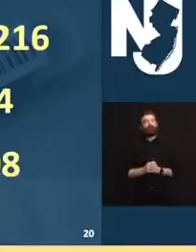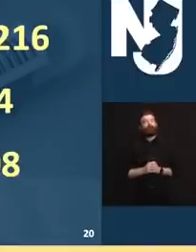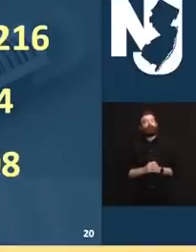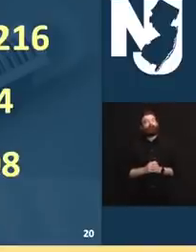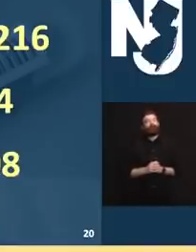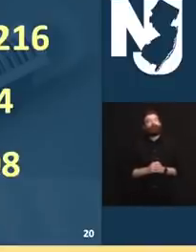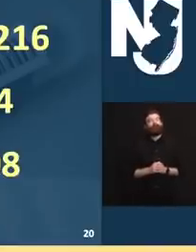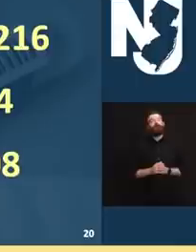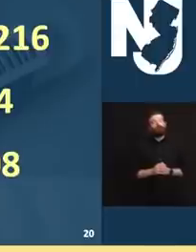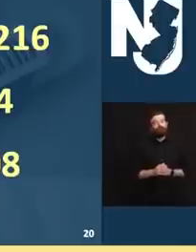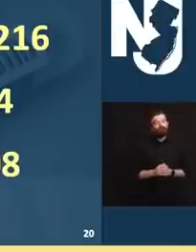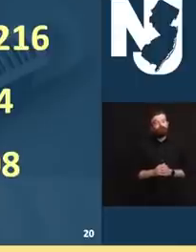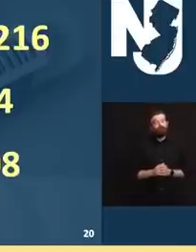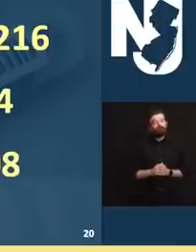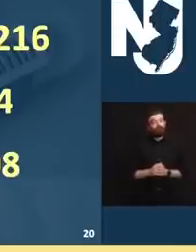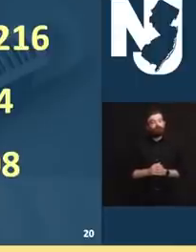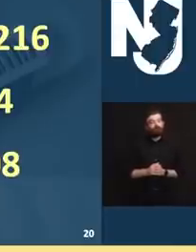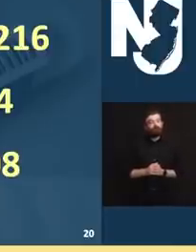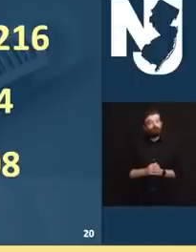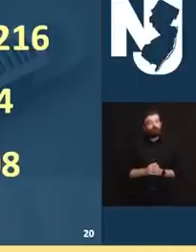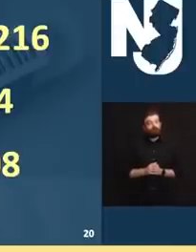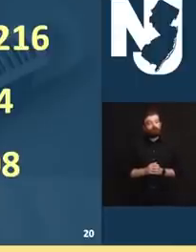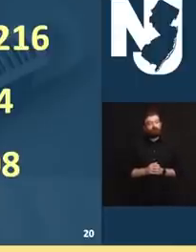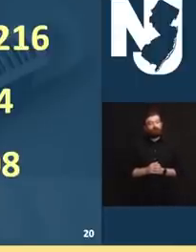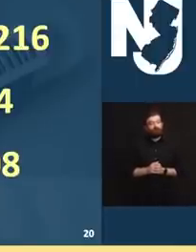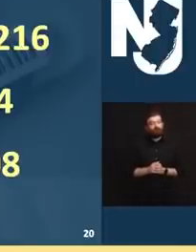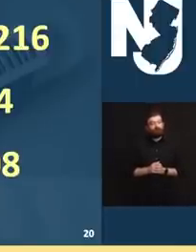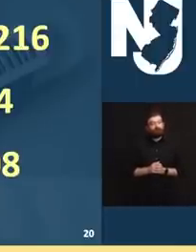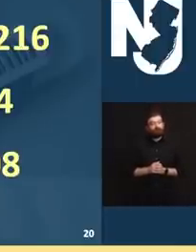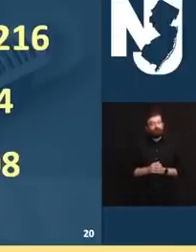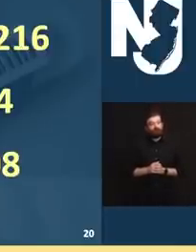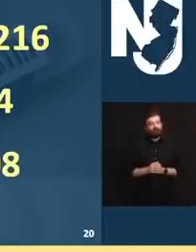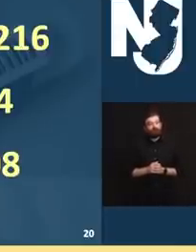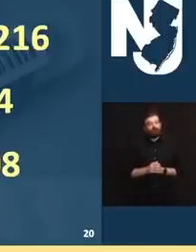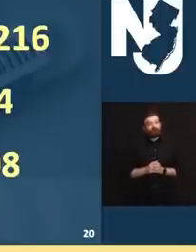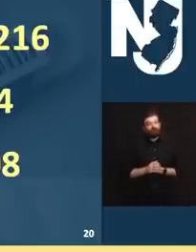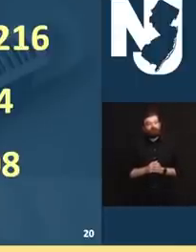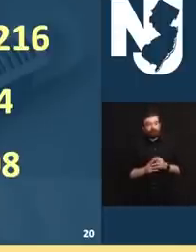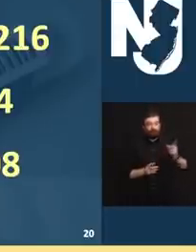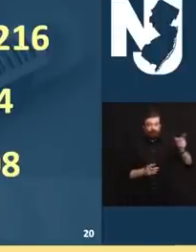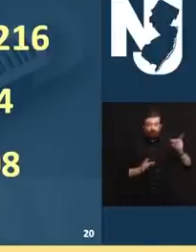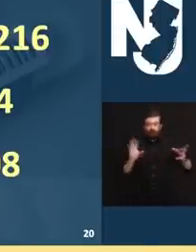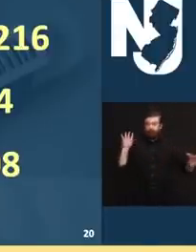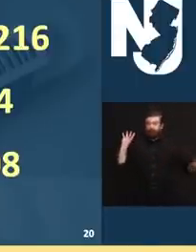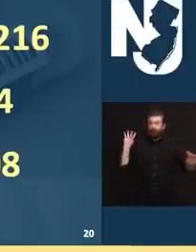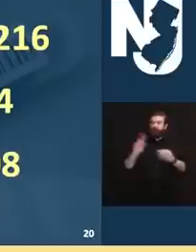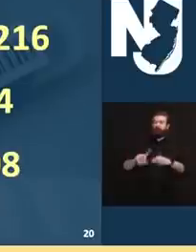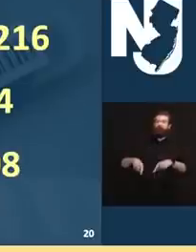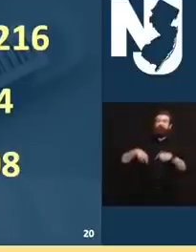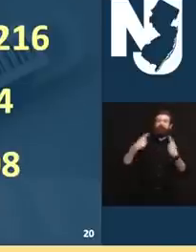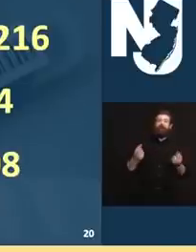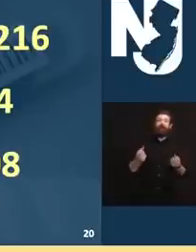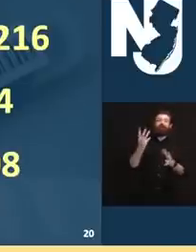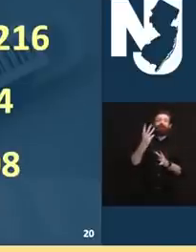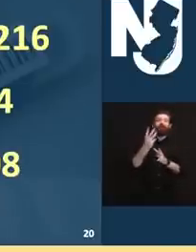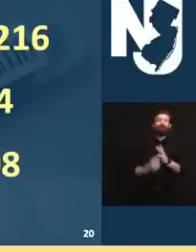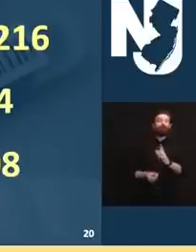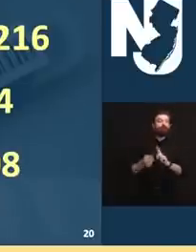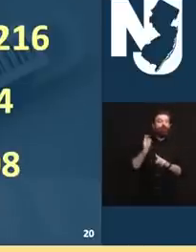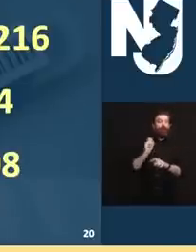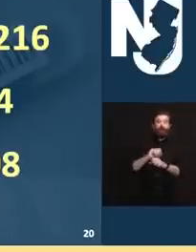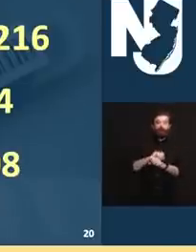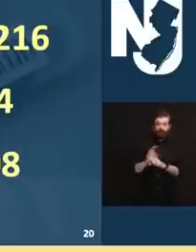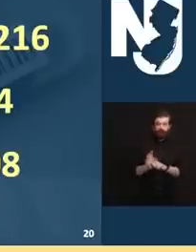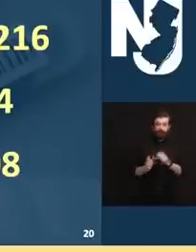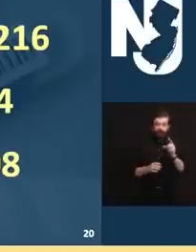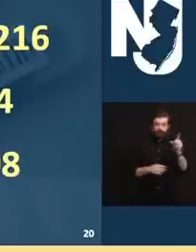context. The total number of losses of life so far. That many deaths would be like erasing